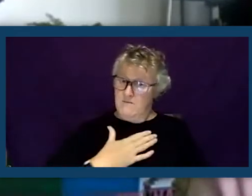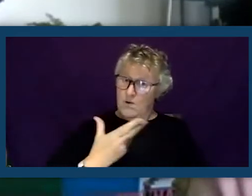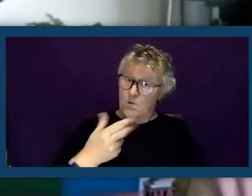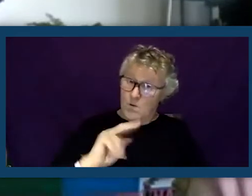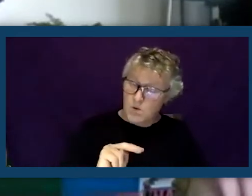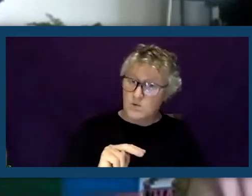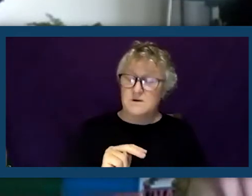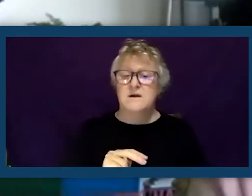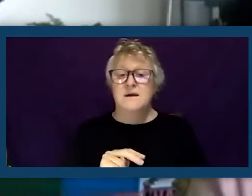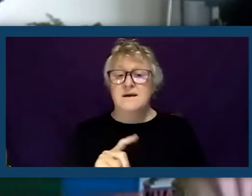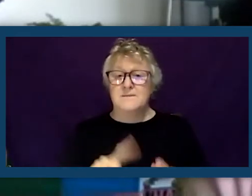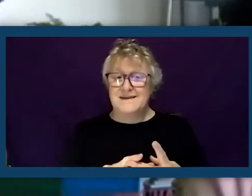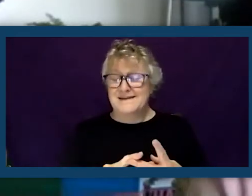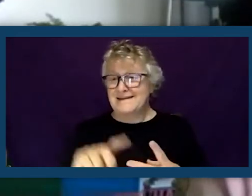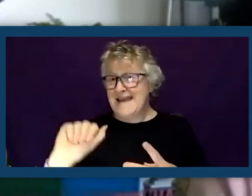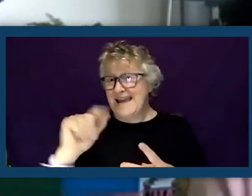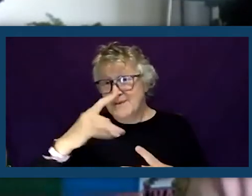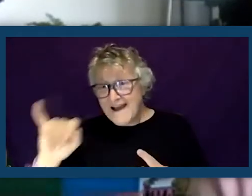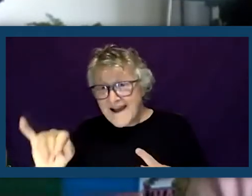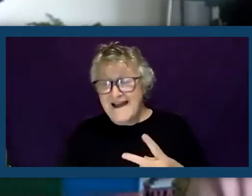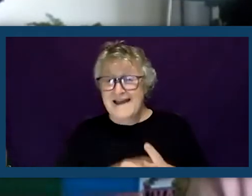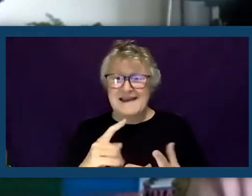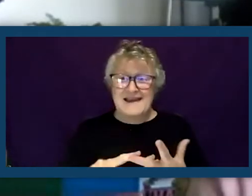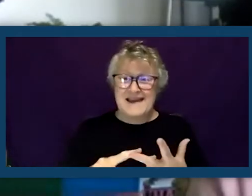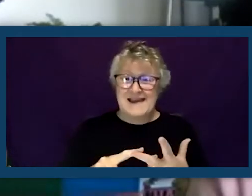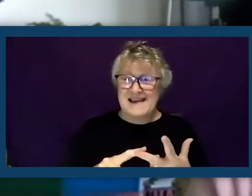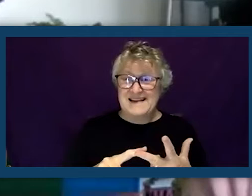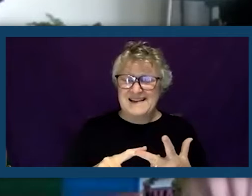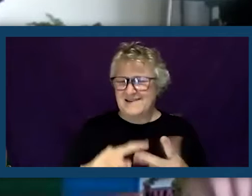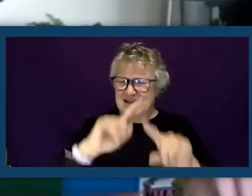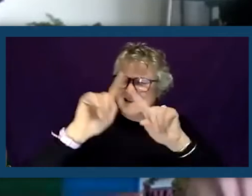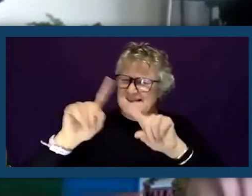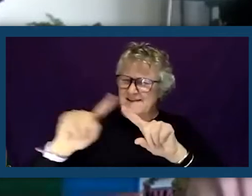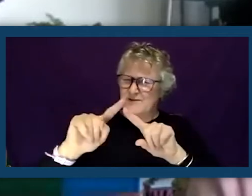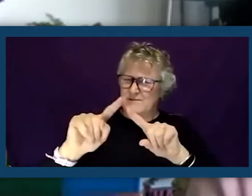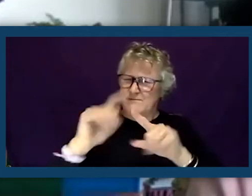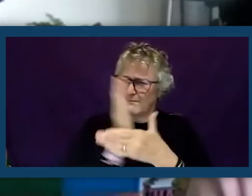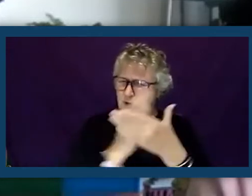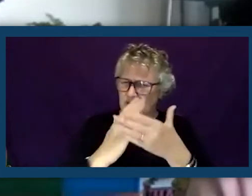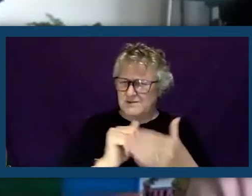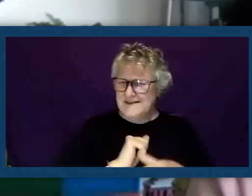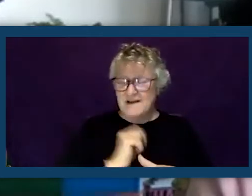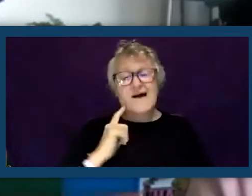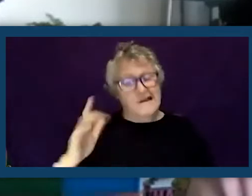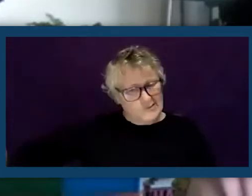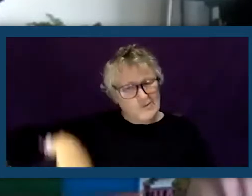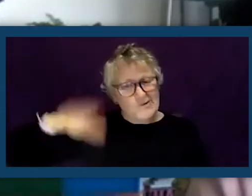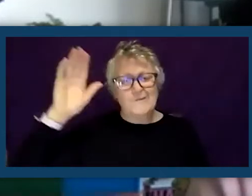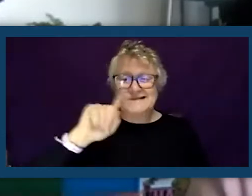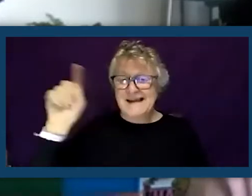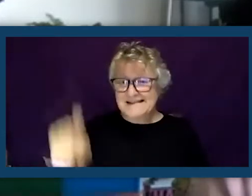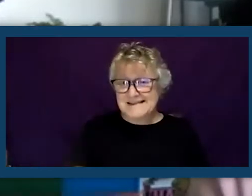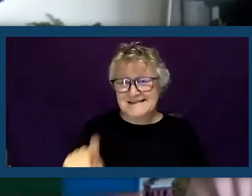and embracing, the AAPI identity part of myself. I grew up in Texas, and I, was one of the